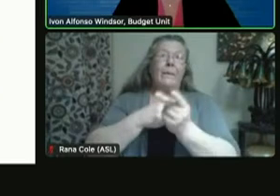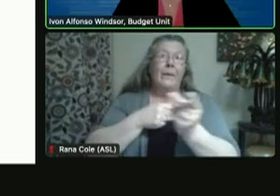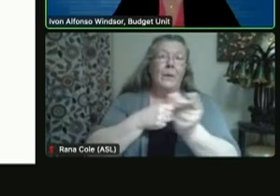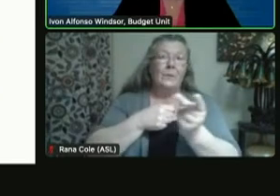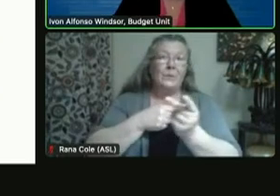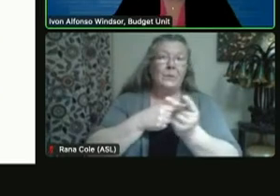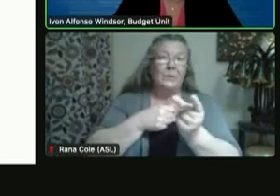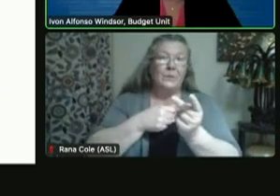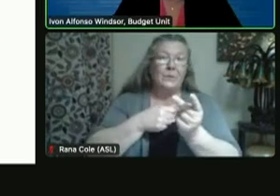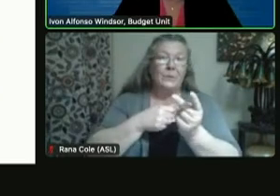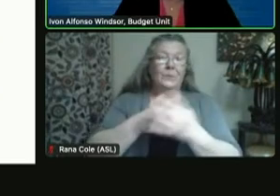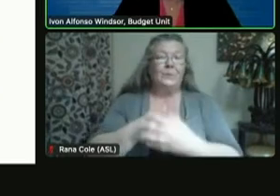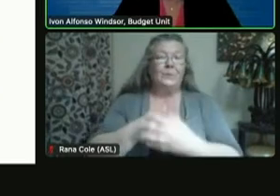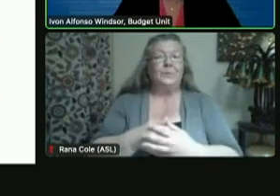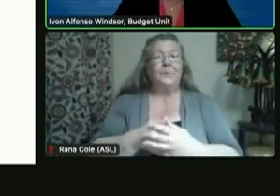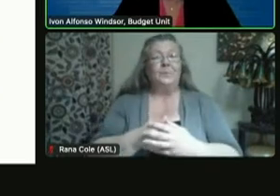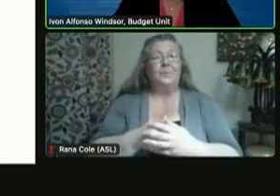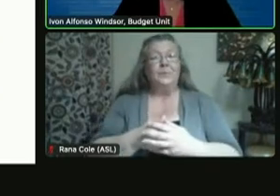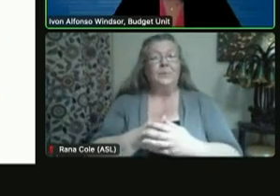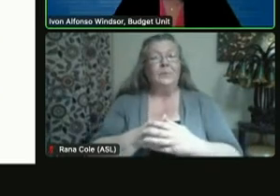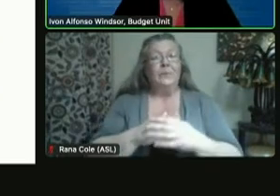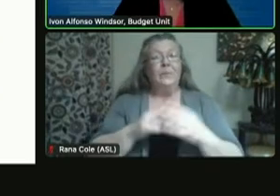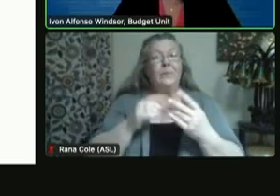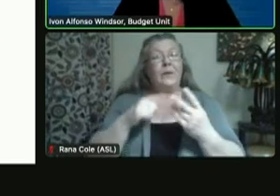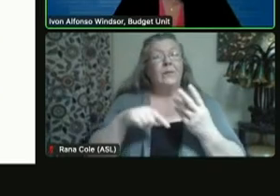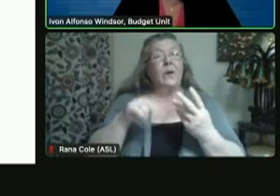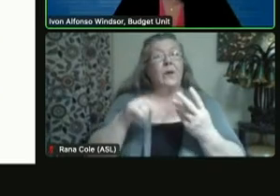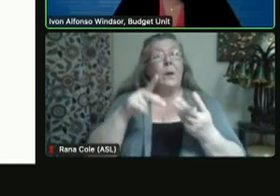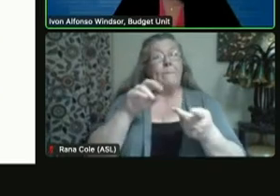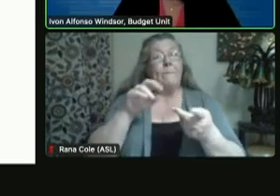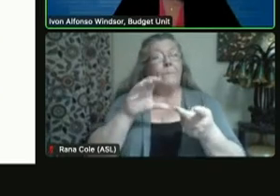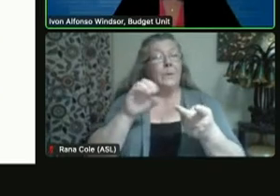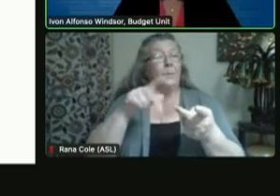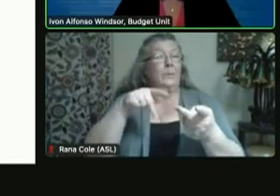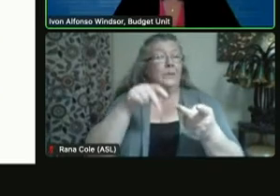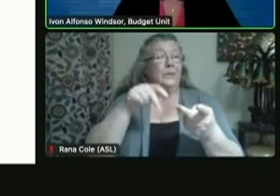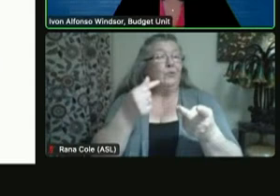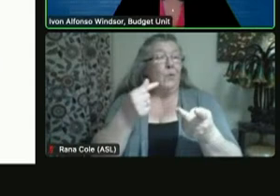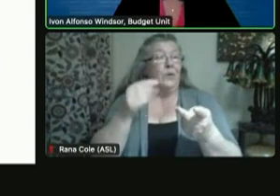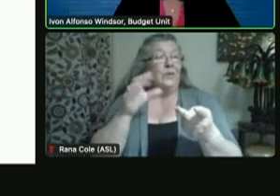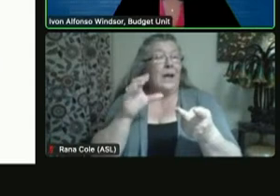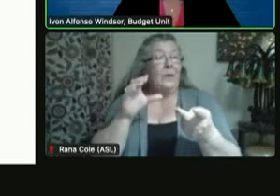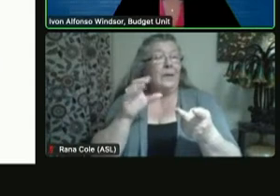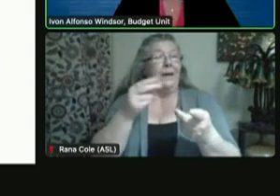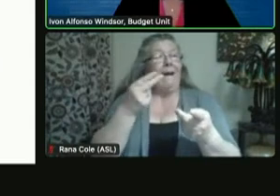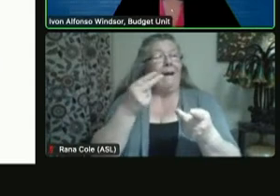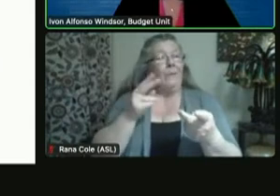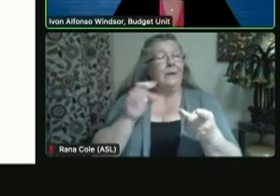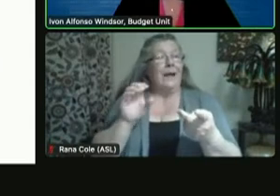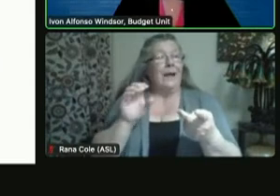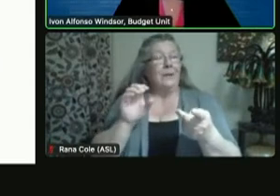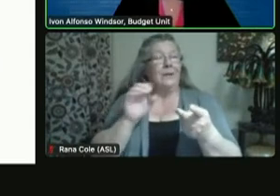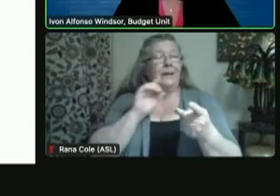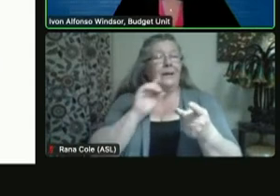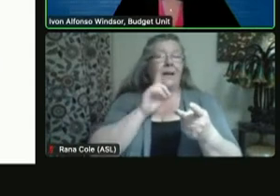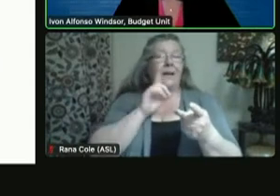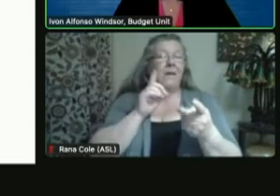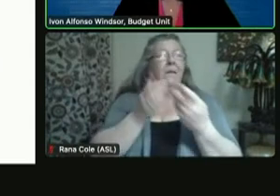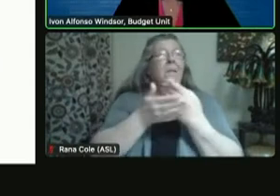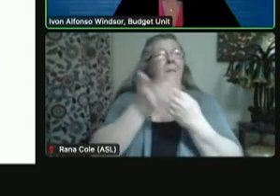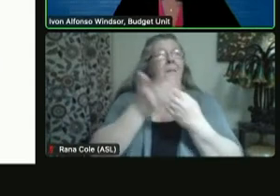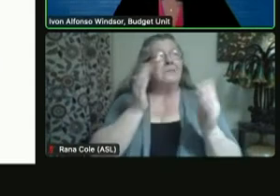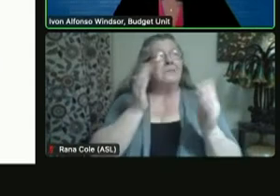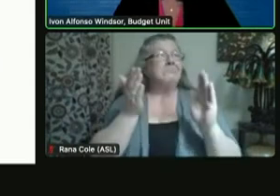surrounding Montgomery County, Prince George's County, Howard County, and Baltimore County. But it's pretty comparable. It is not